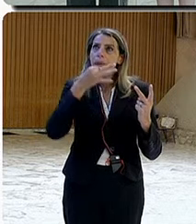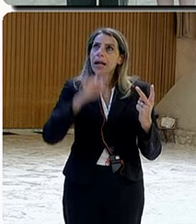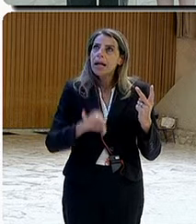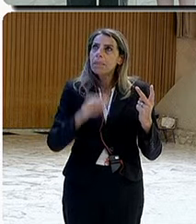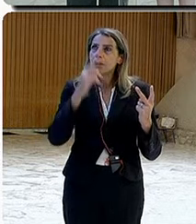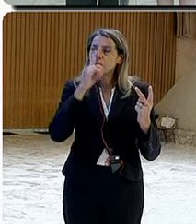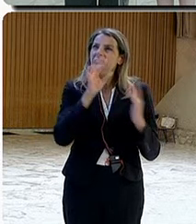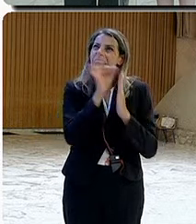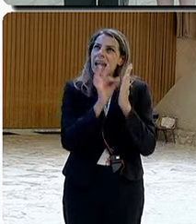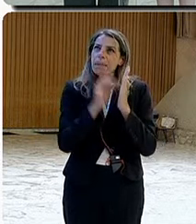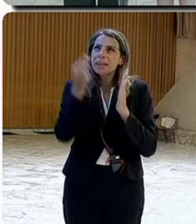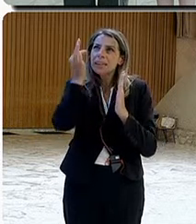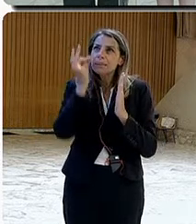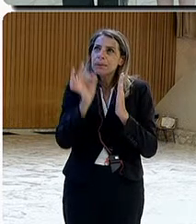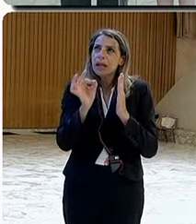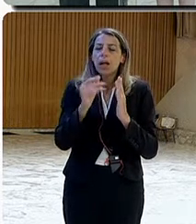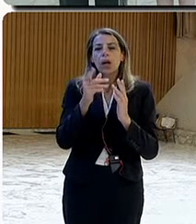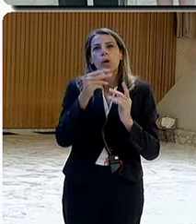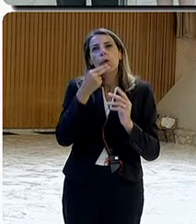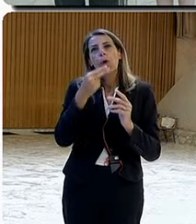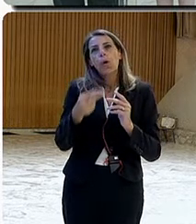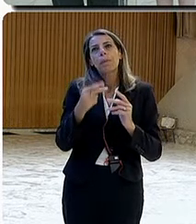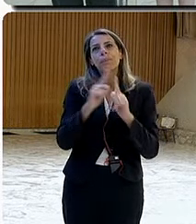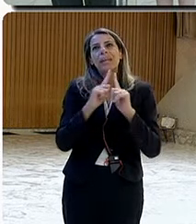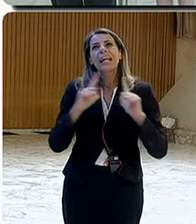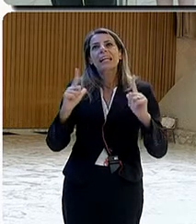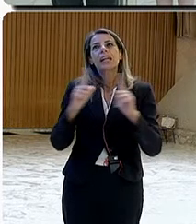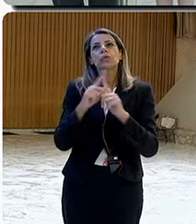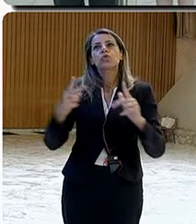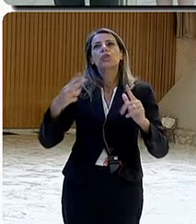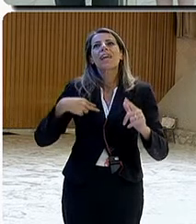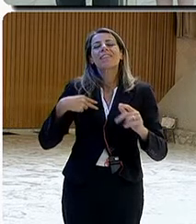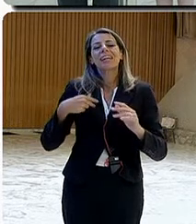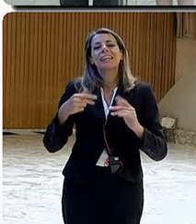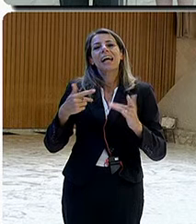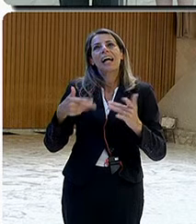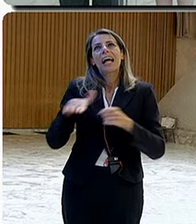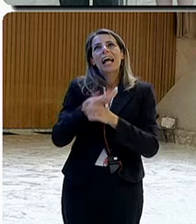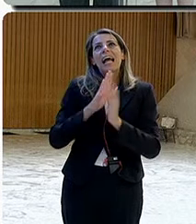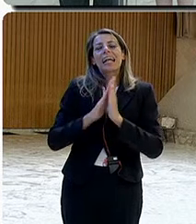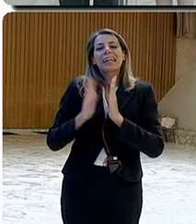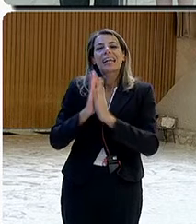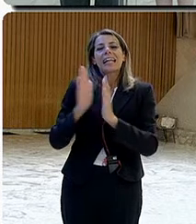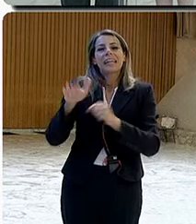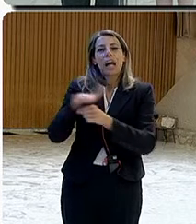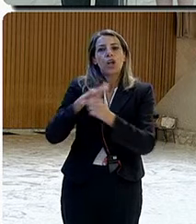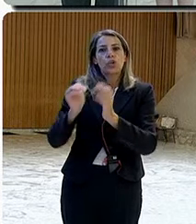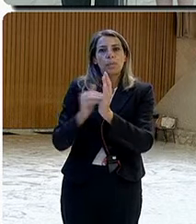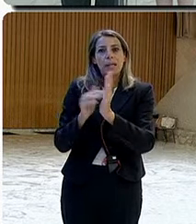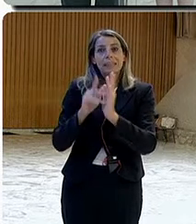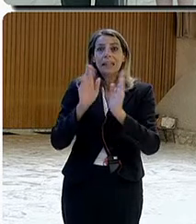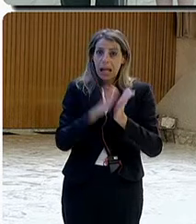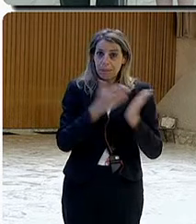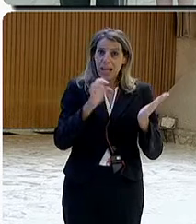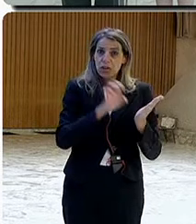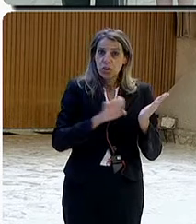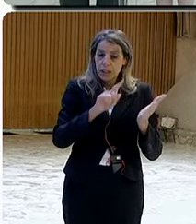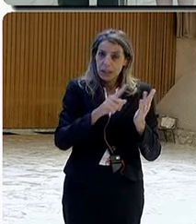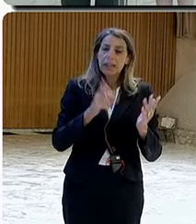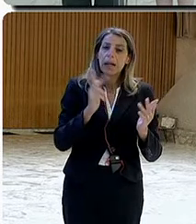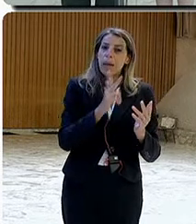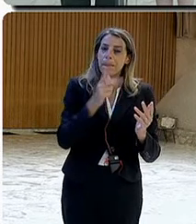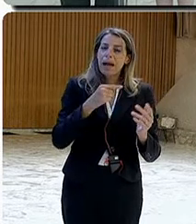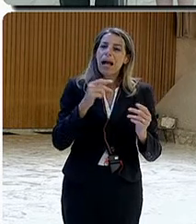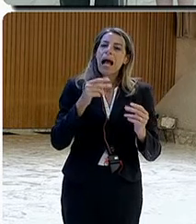of domestic church life. In Amoris Laetitia, Pope Francis writes, quote, "The spirituality of family love is made up